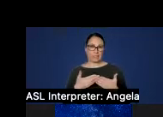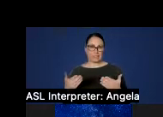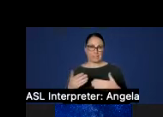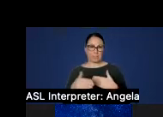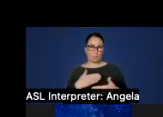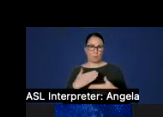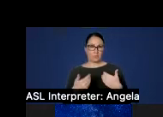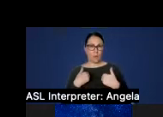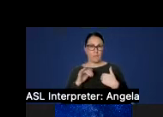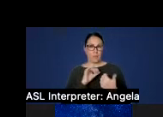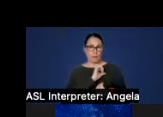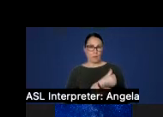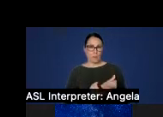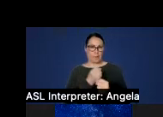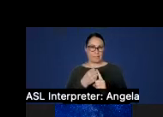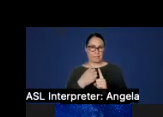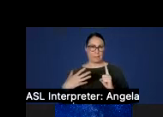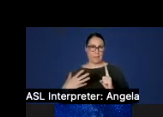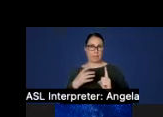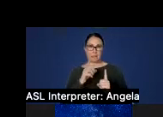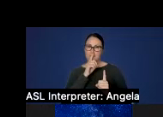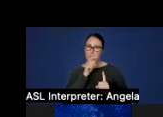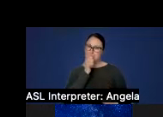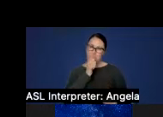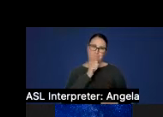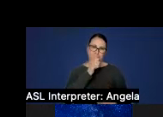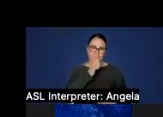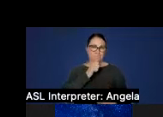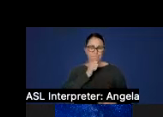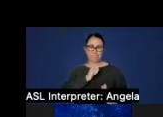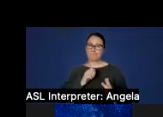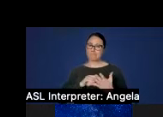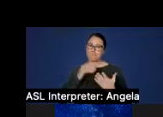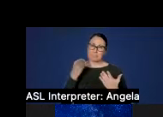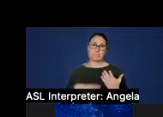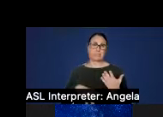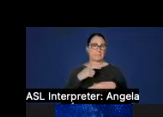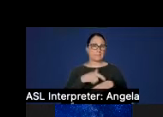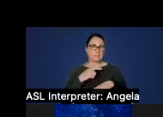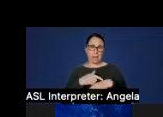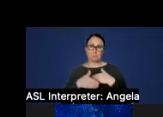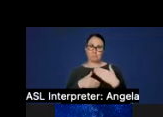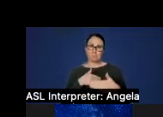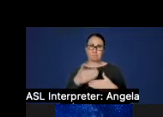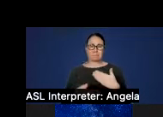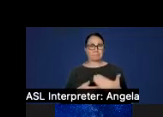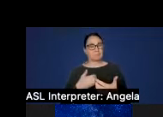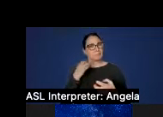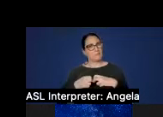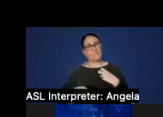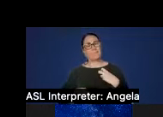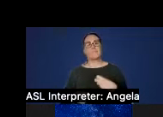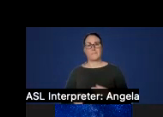that authority expanded is grueling and very expensive and time consuming for tribes. Next slide,